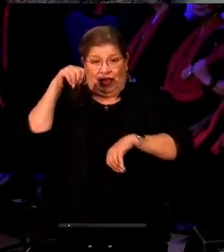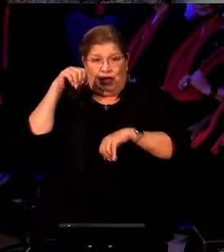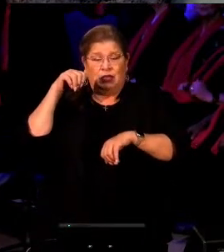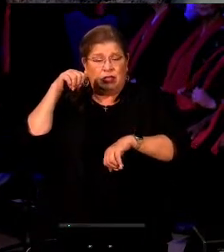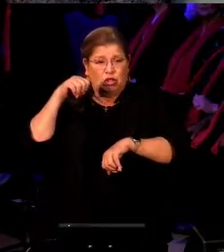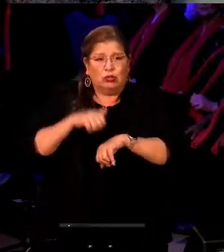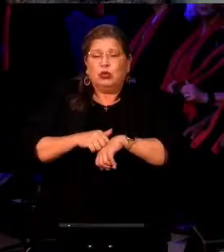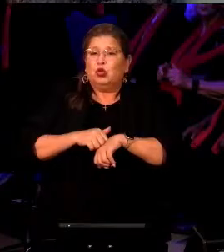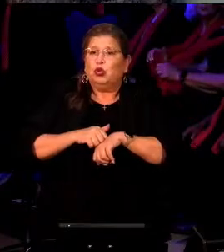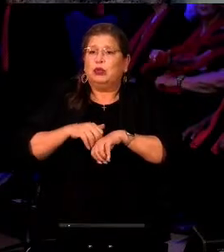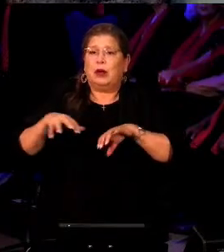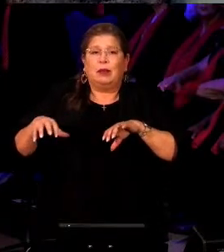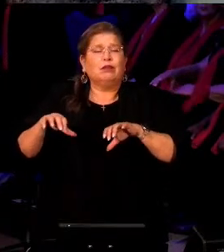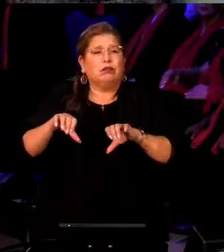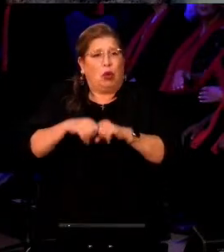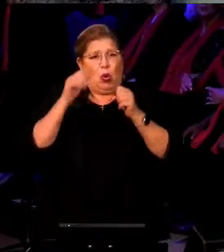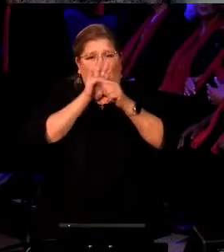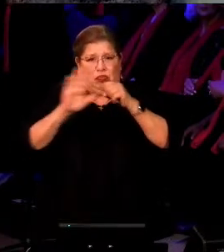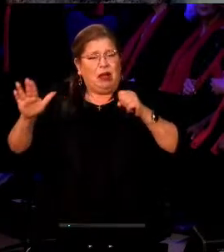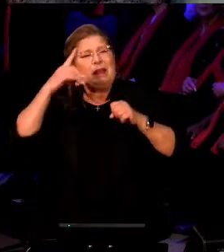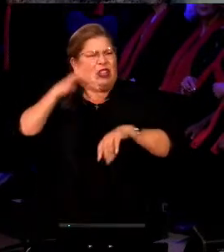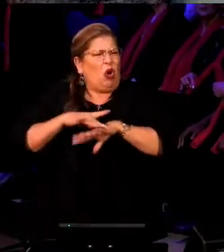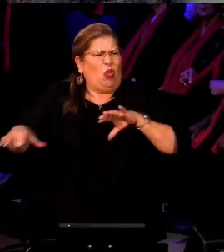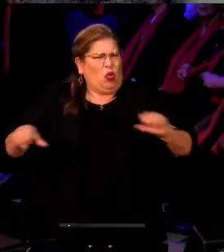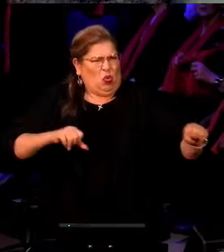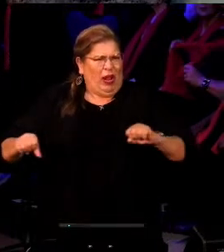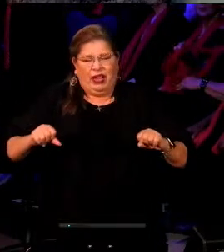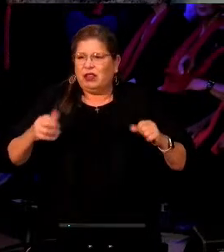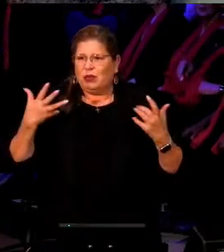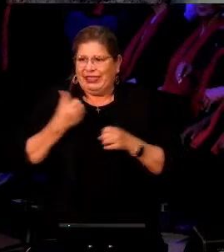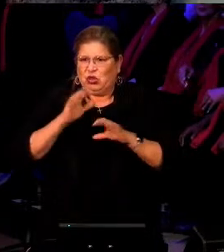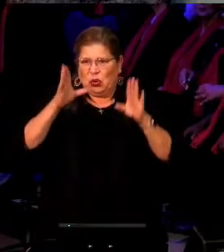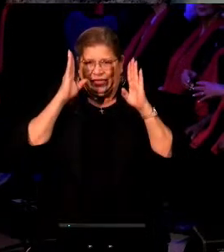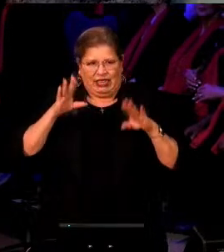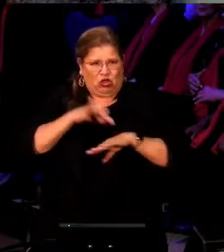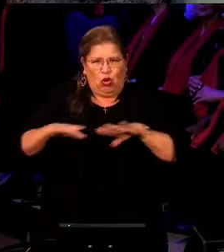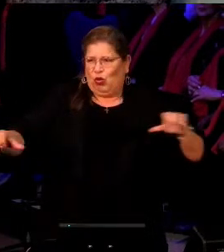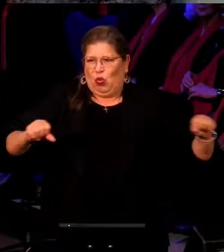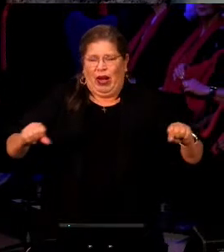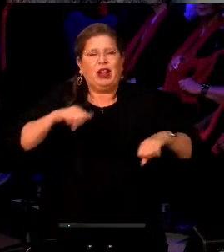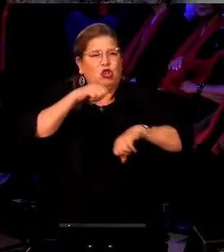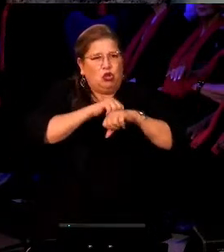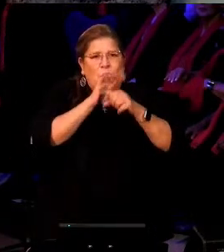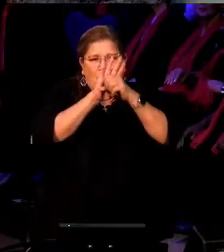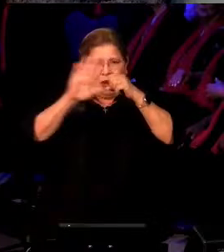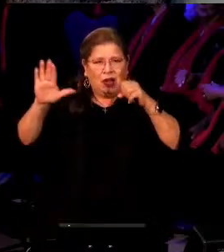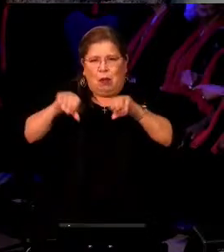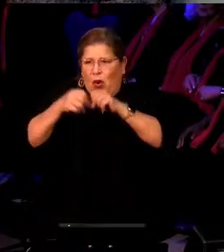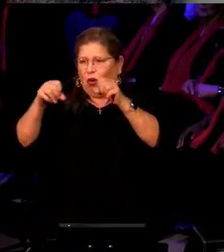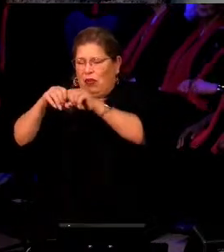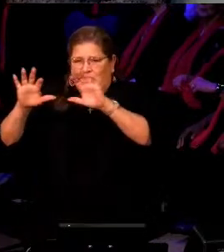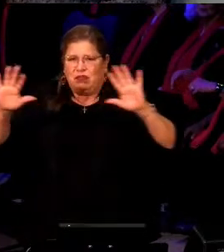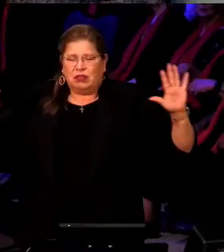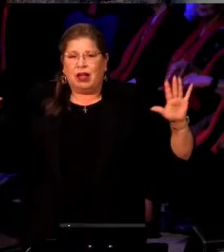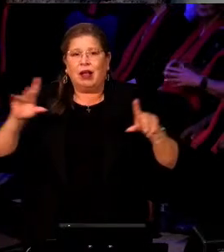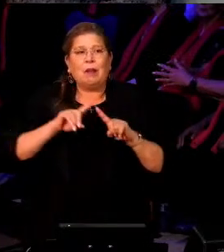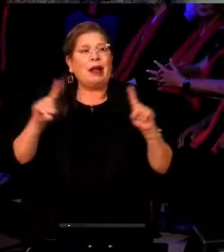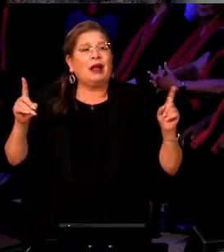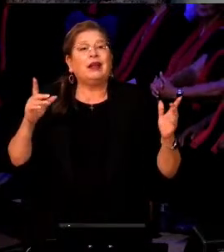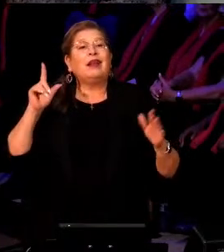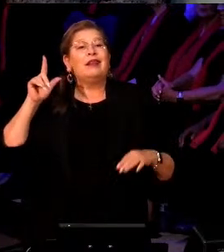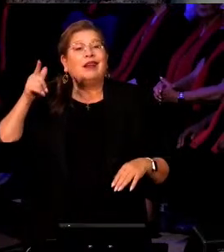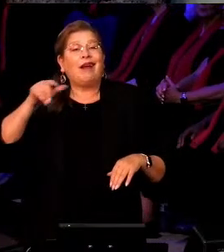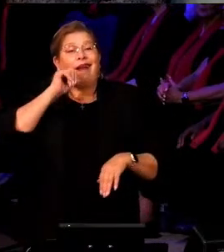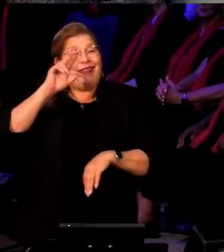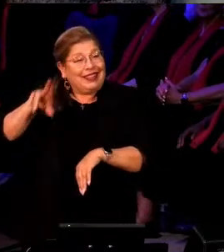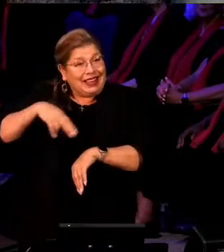natural consequence of the earthquake. That alone would get your attention, right? But then a very unnatural